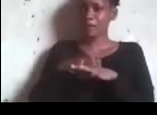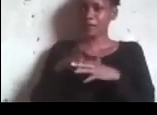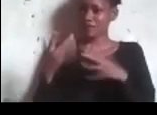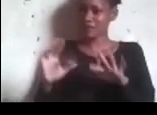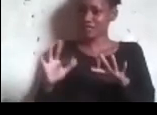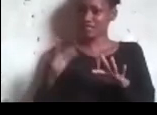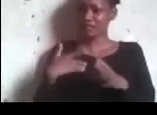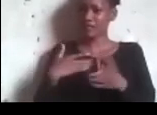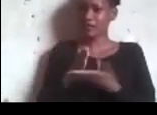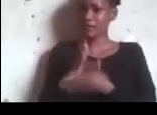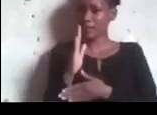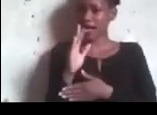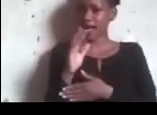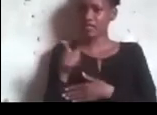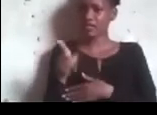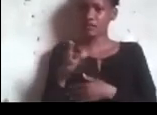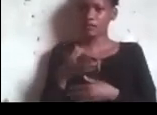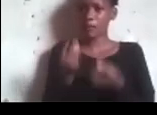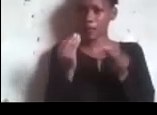So